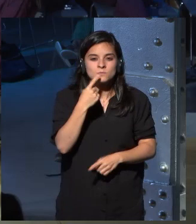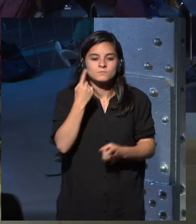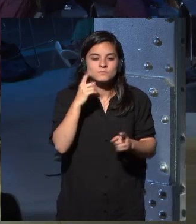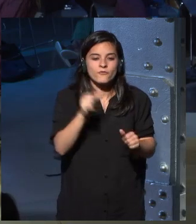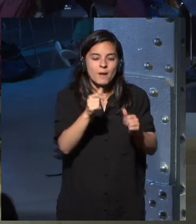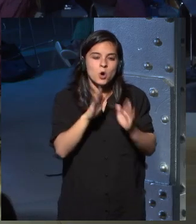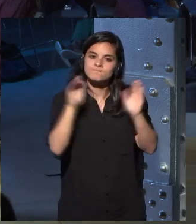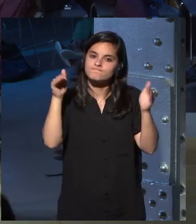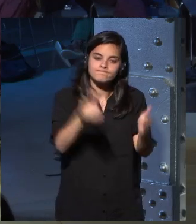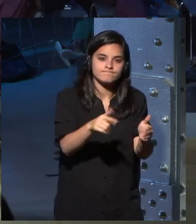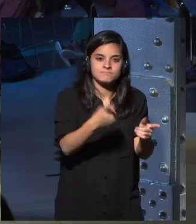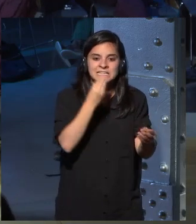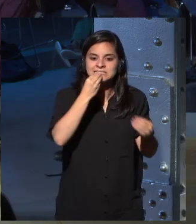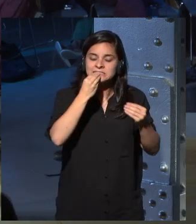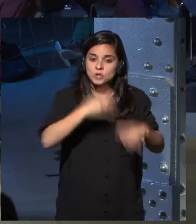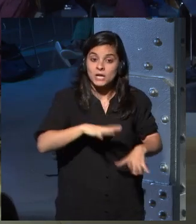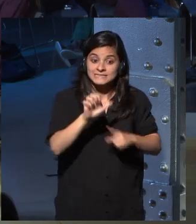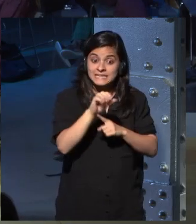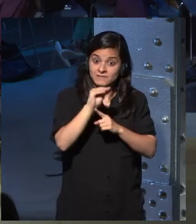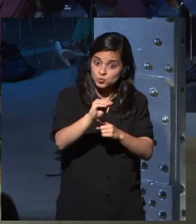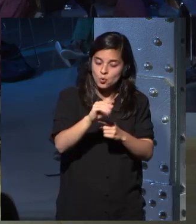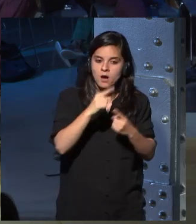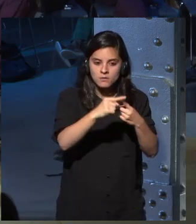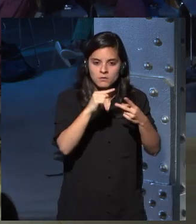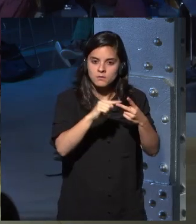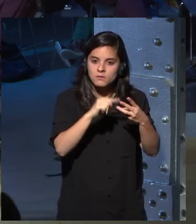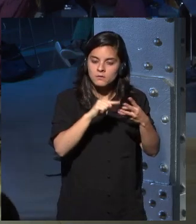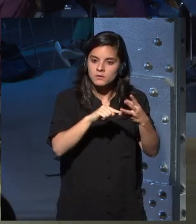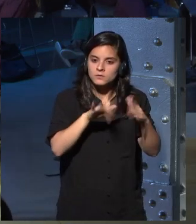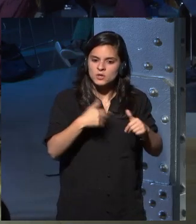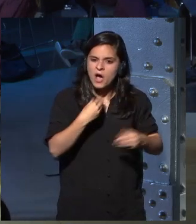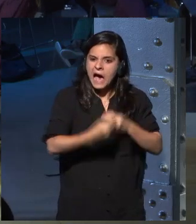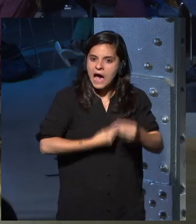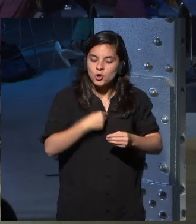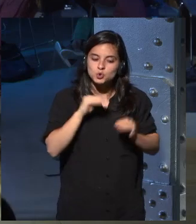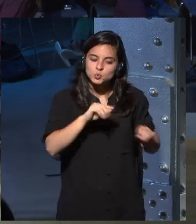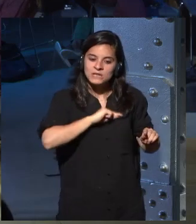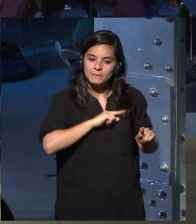stories related to Elizabeth Costello, I explore her feelings,